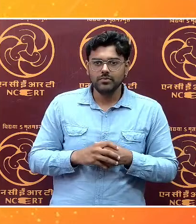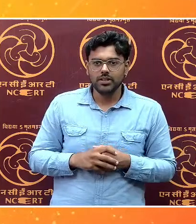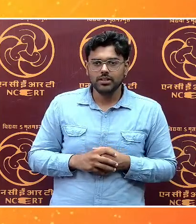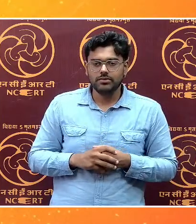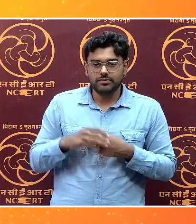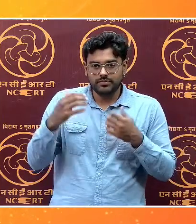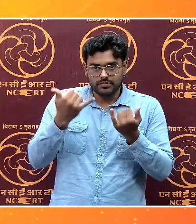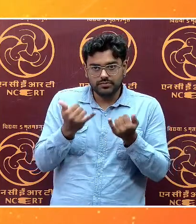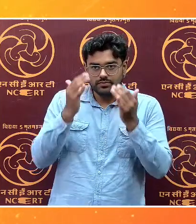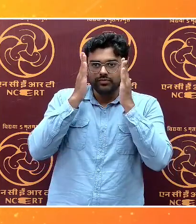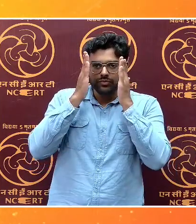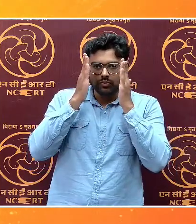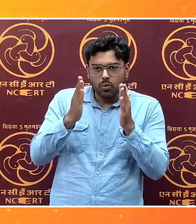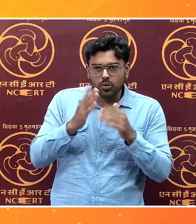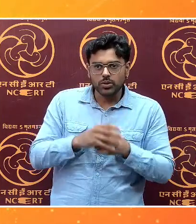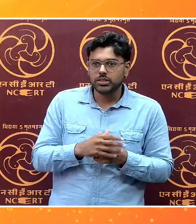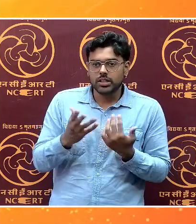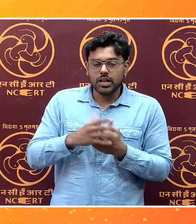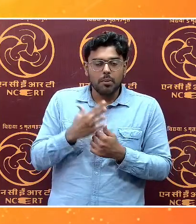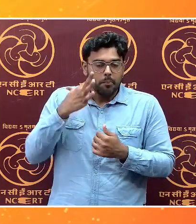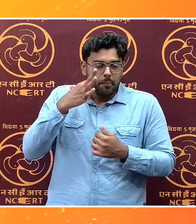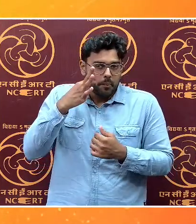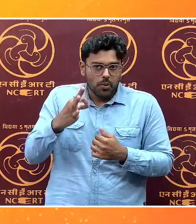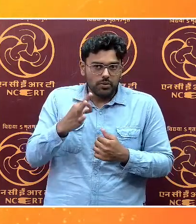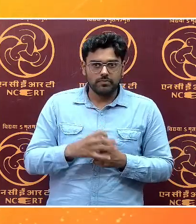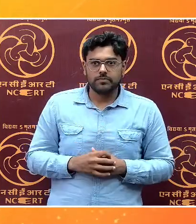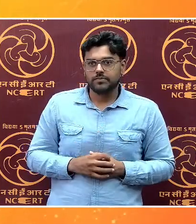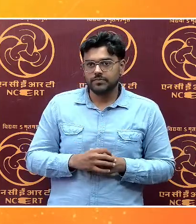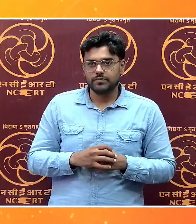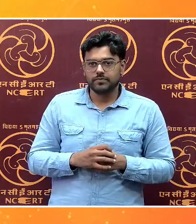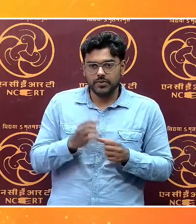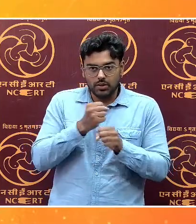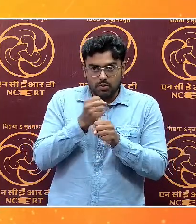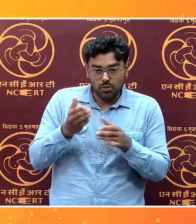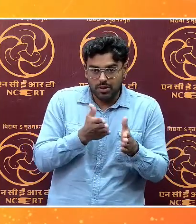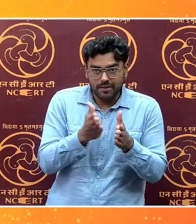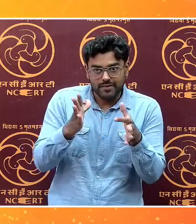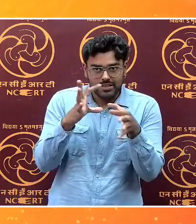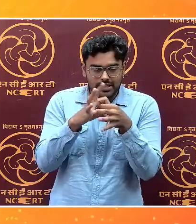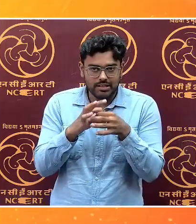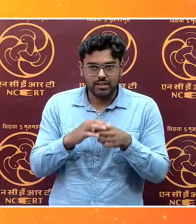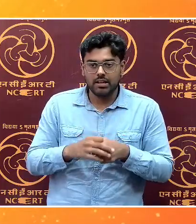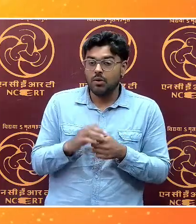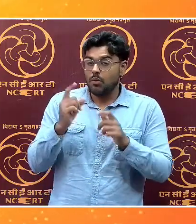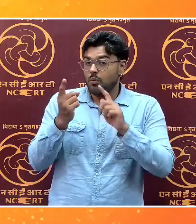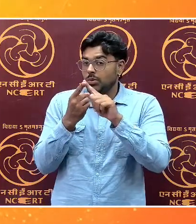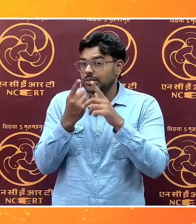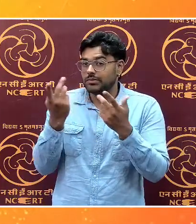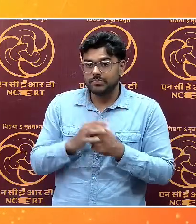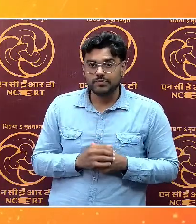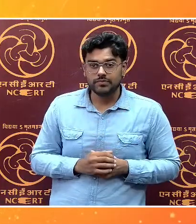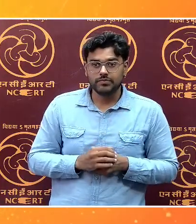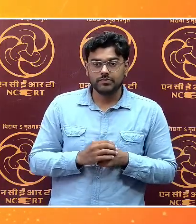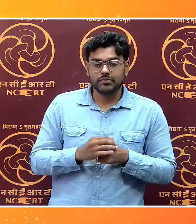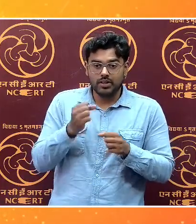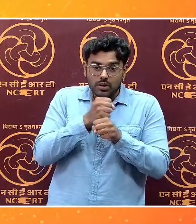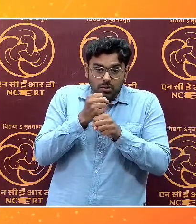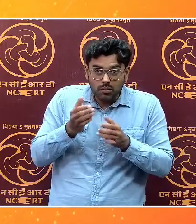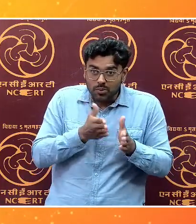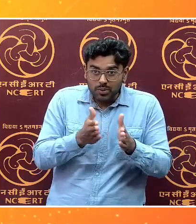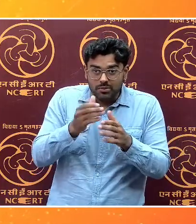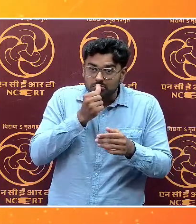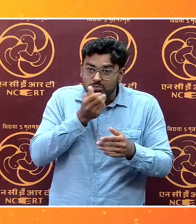are focusing on some important facts about Godavari. Ji. The first important fact about Godavari is it